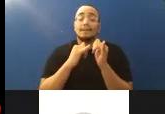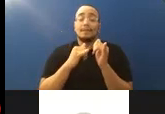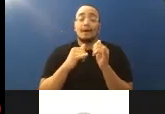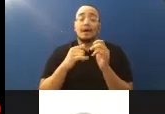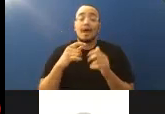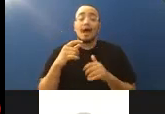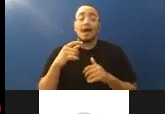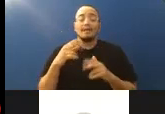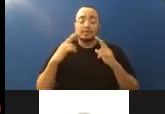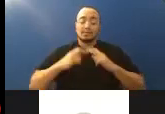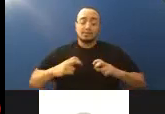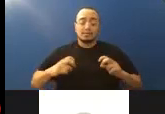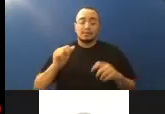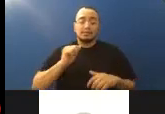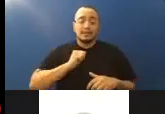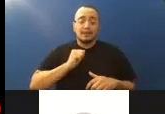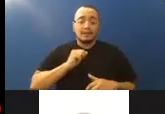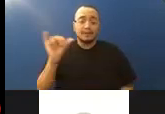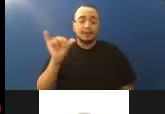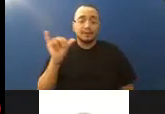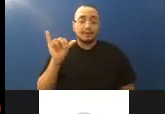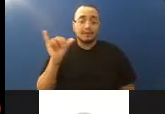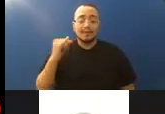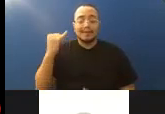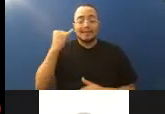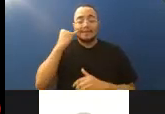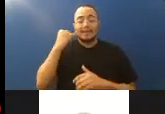comes to organizing with my peers in